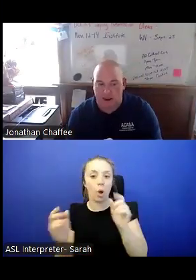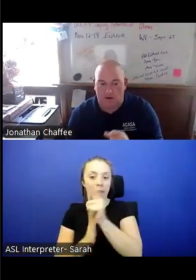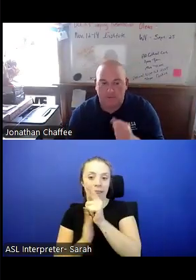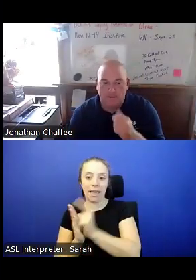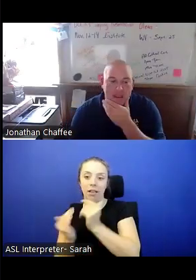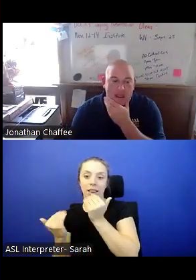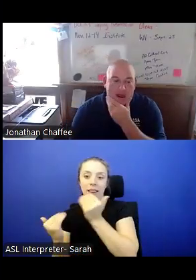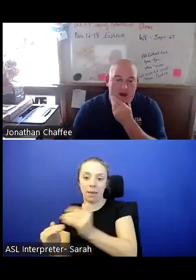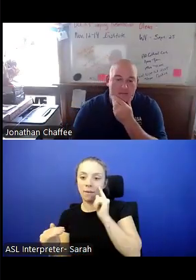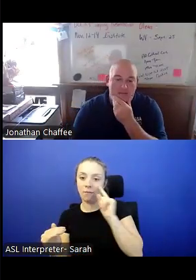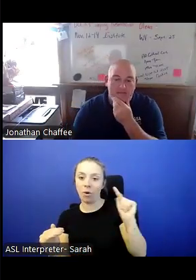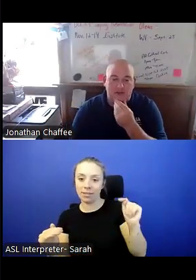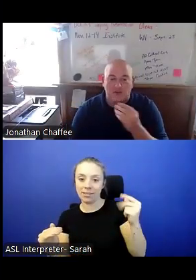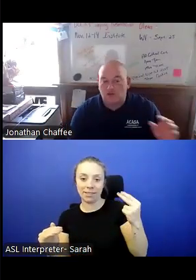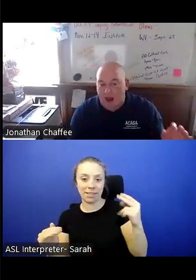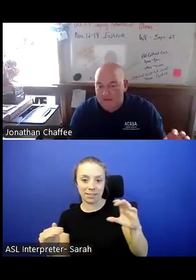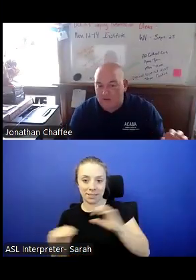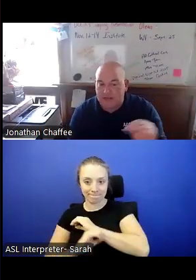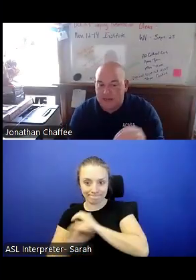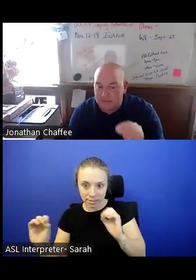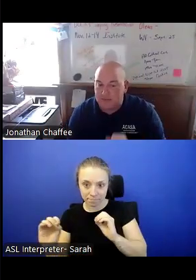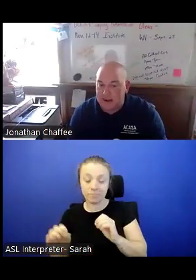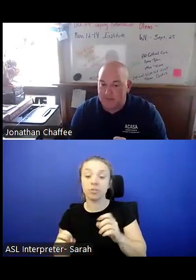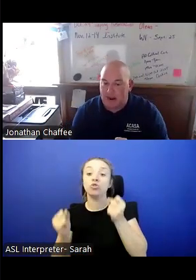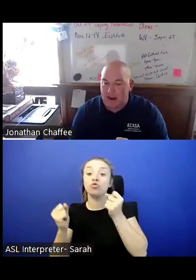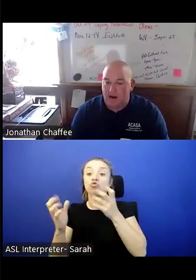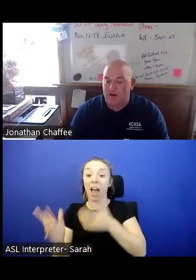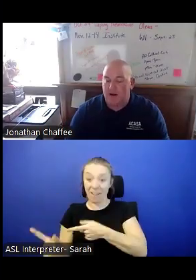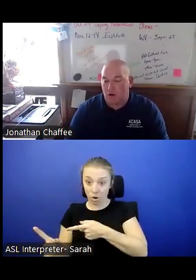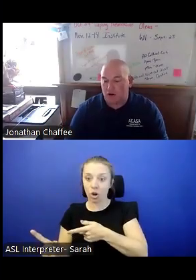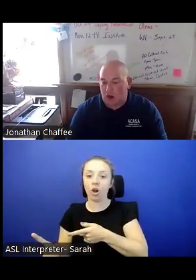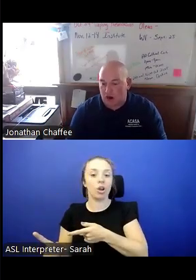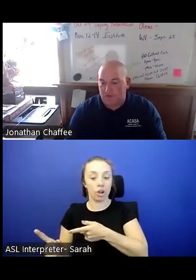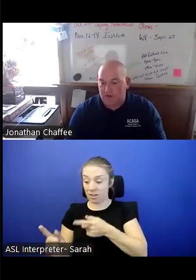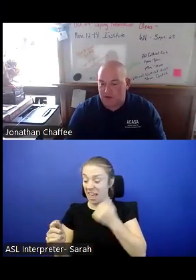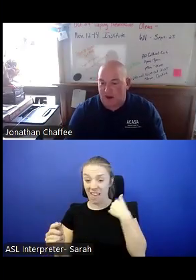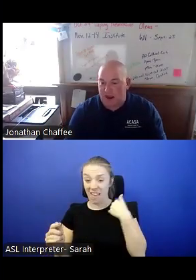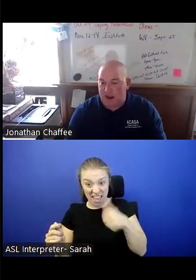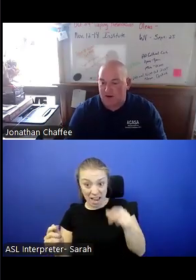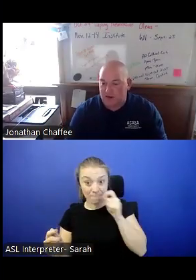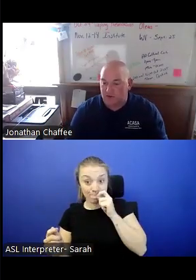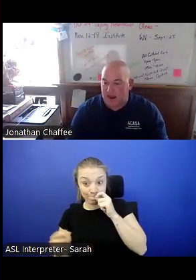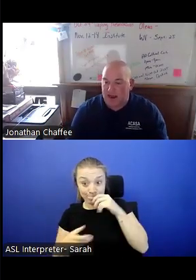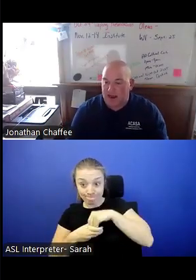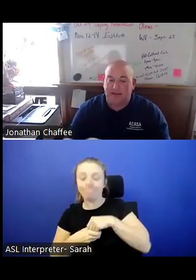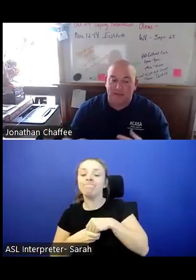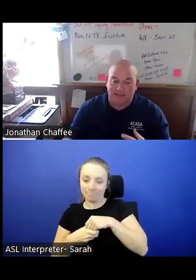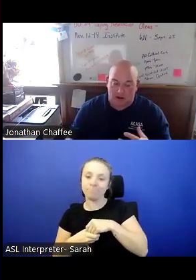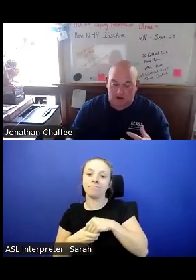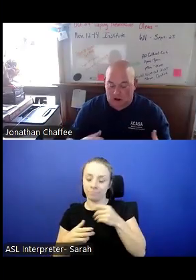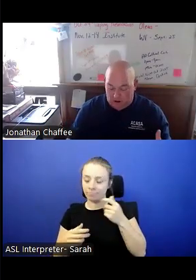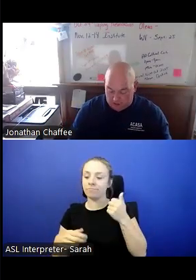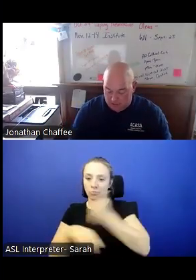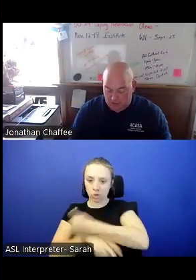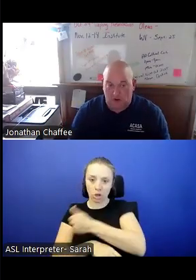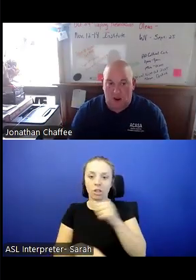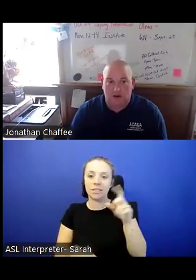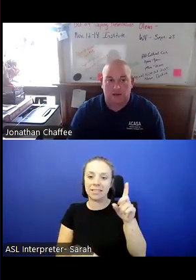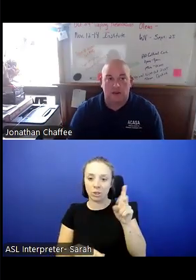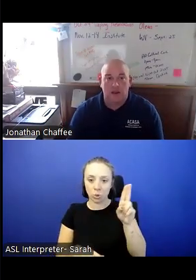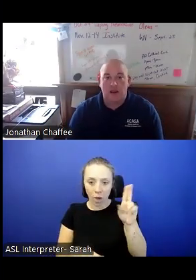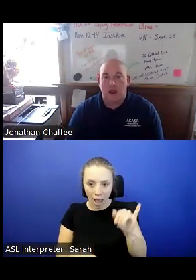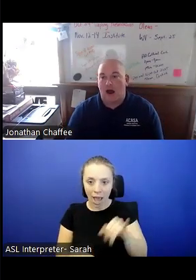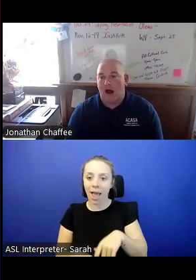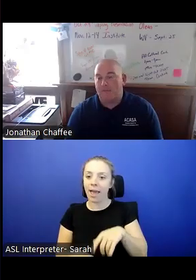right now. So the driver's deemed to be impaired or charged with DUI or DUI, same as alcohol or other